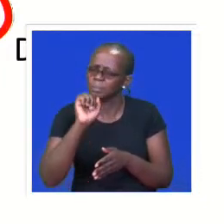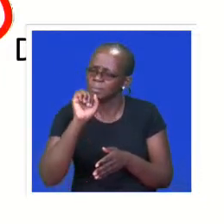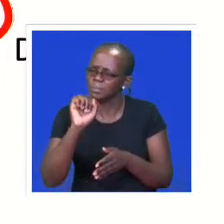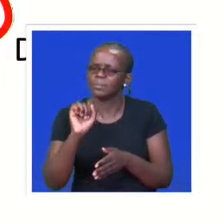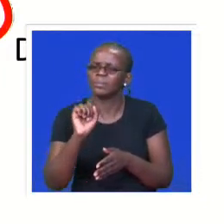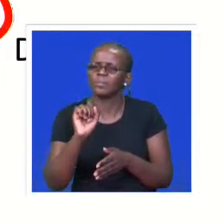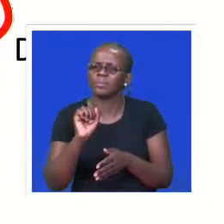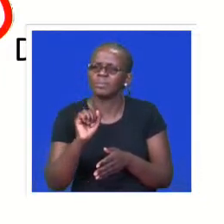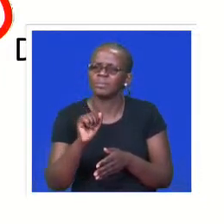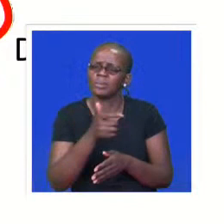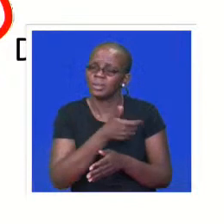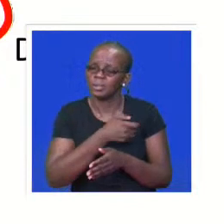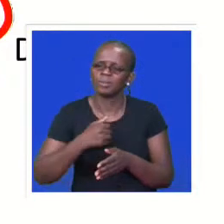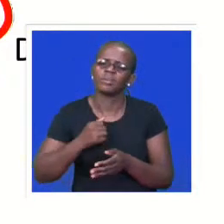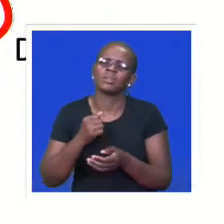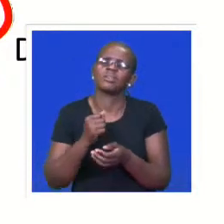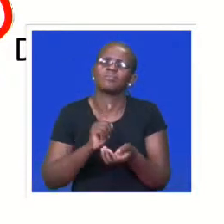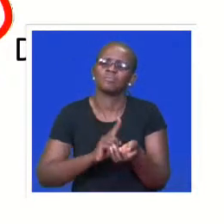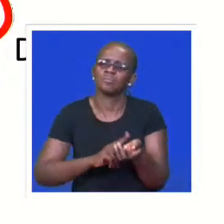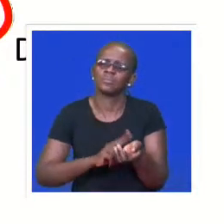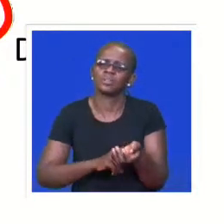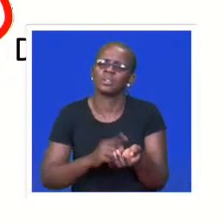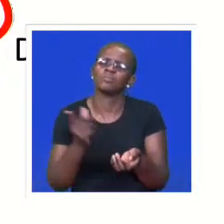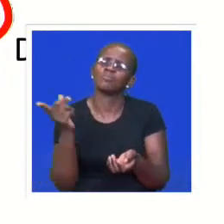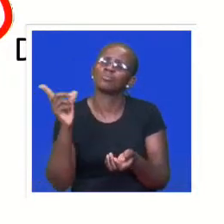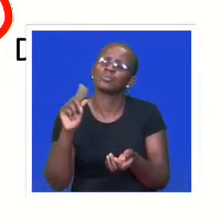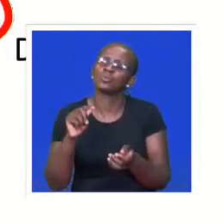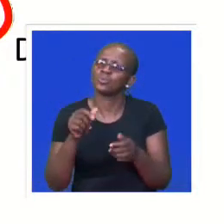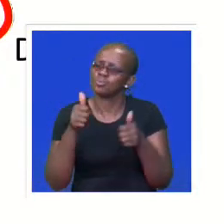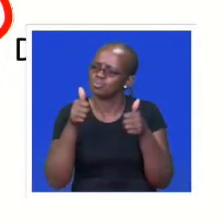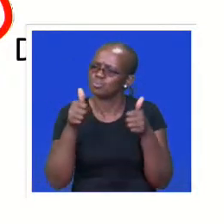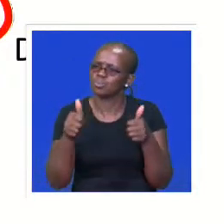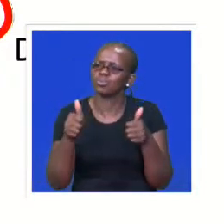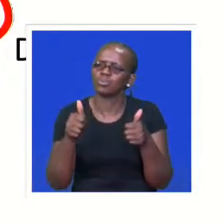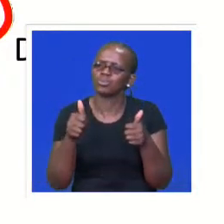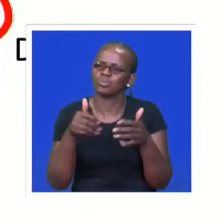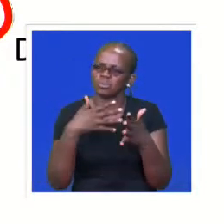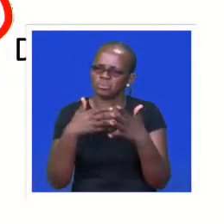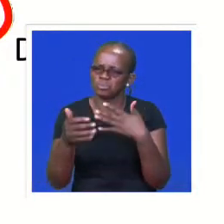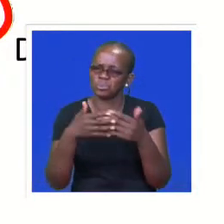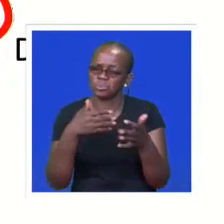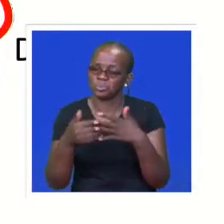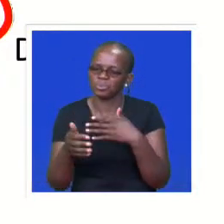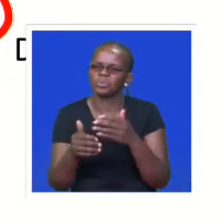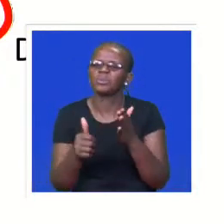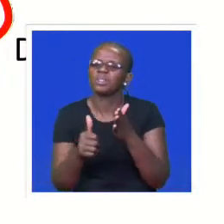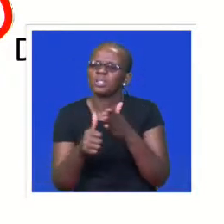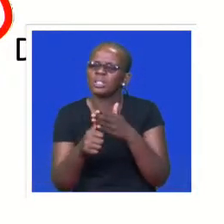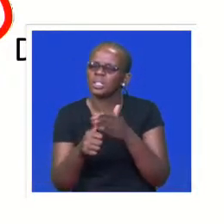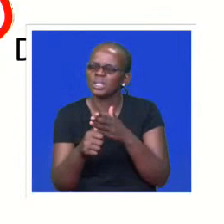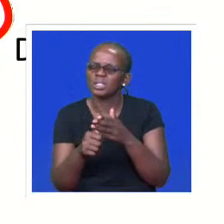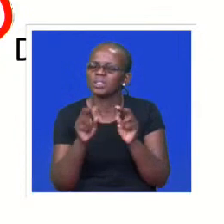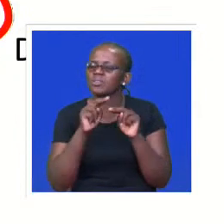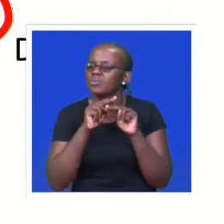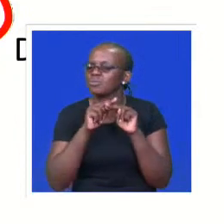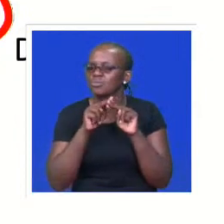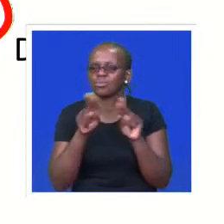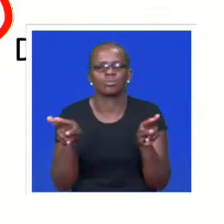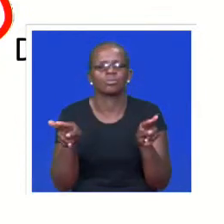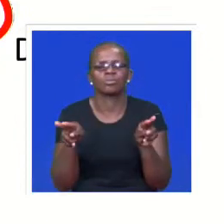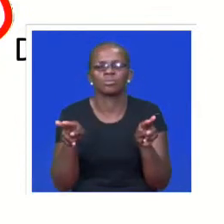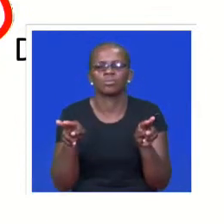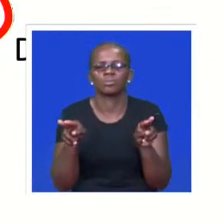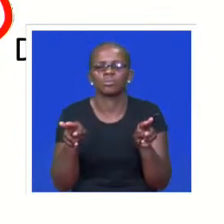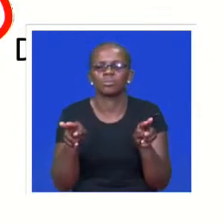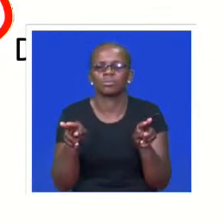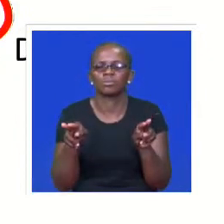doing so? By taking the necklace and putting it on? No, the correct answer there is no. The cat was not